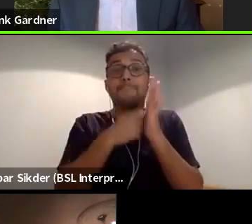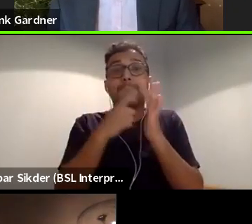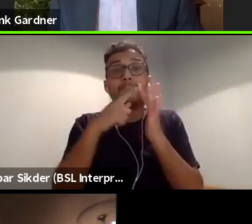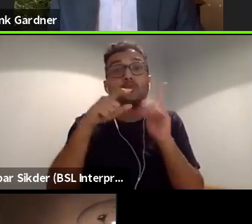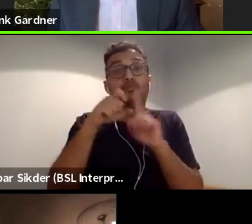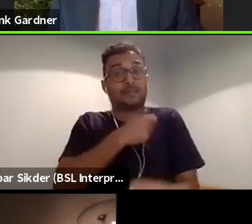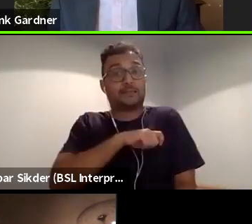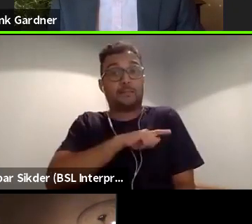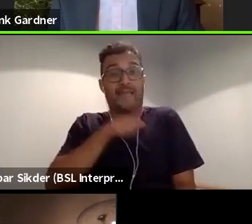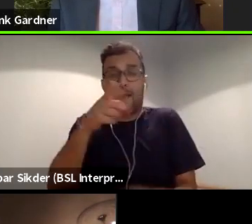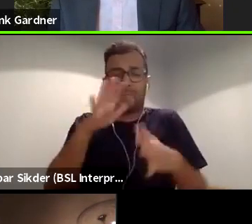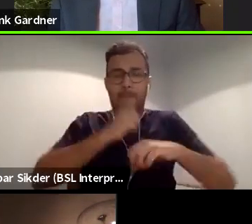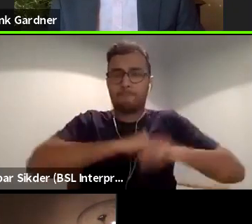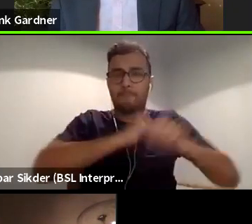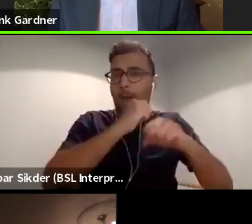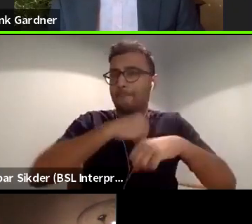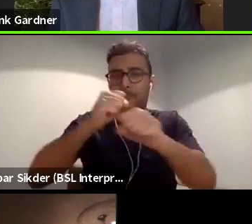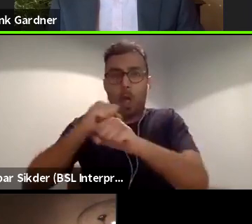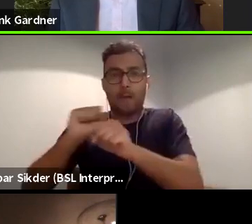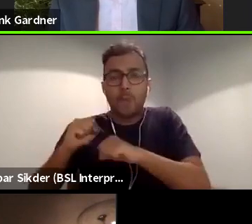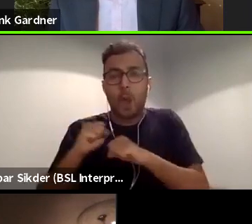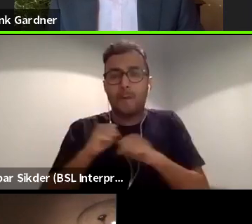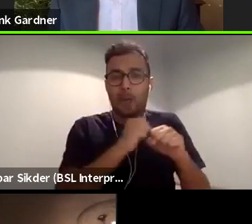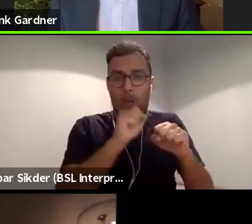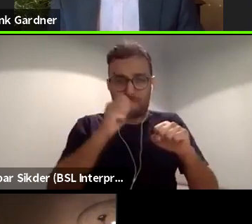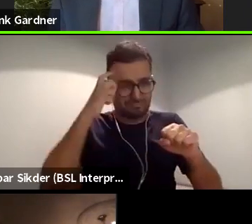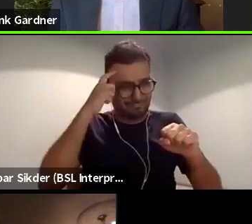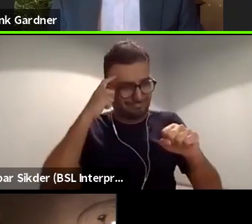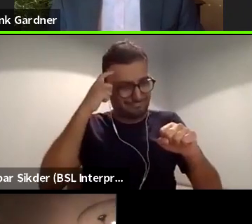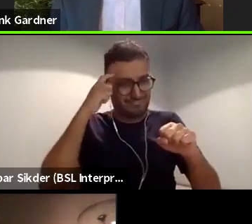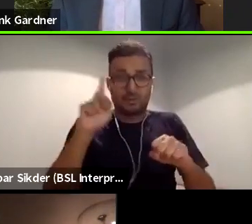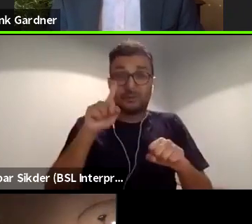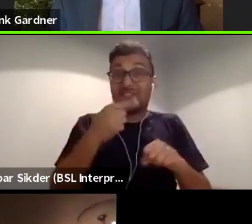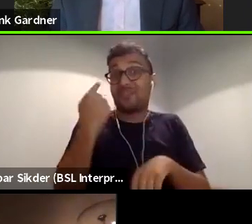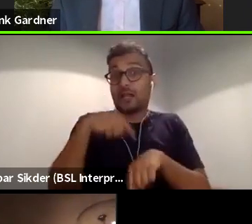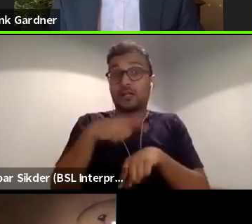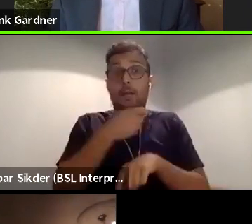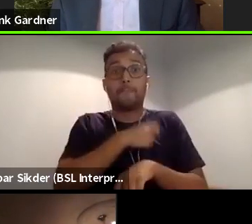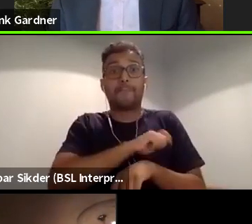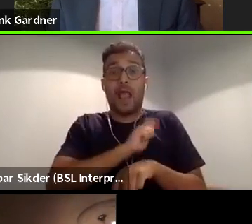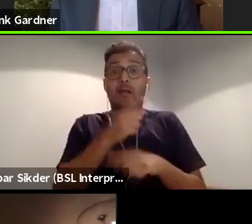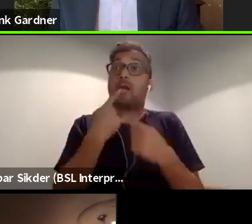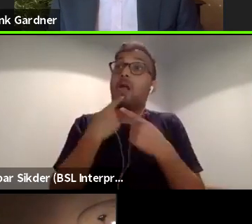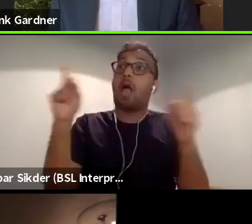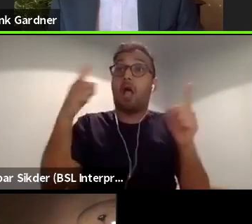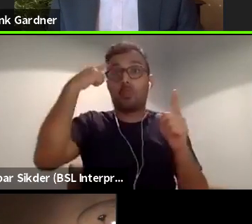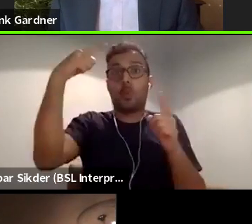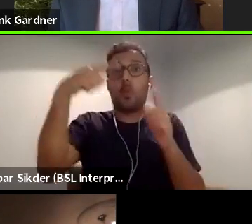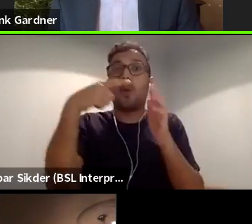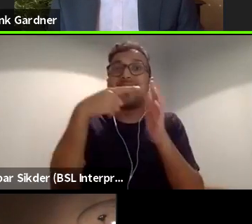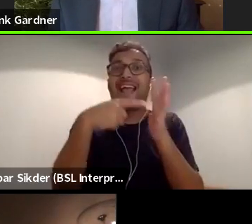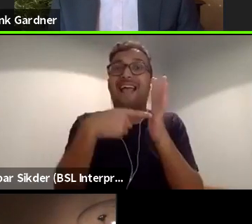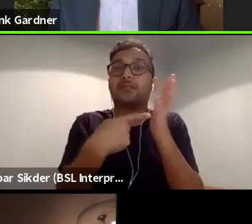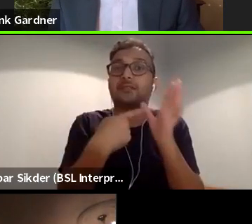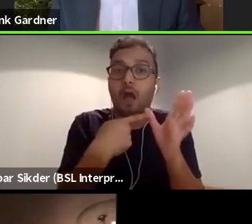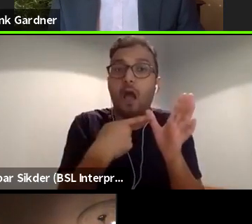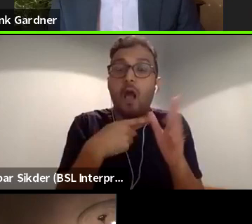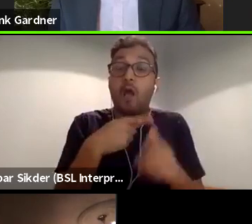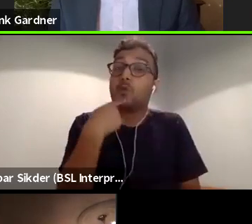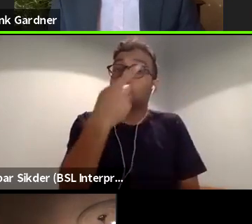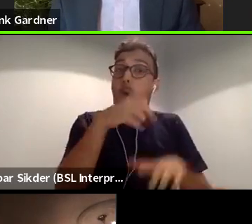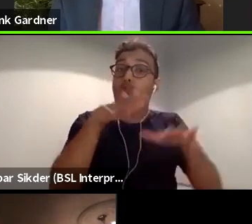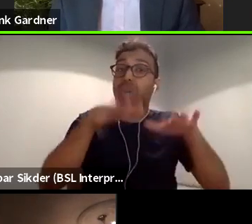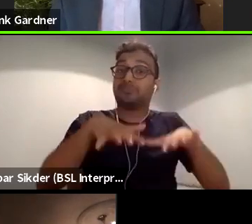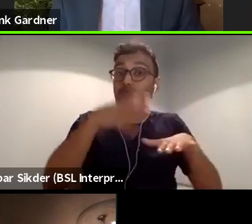Spanish government at the time was telling everybody it was ETA. They told the British government that, and MI5 put it out to